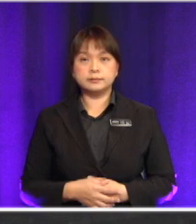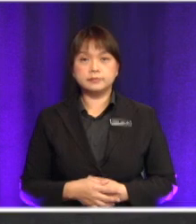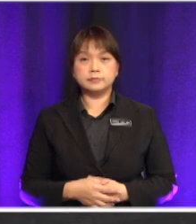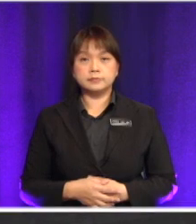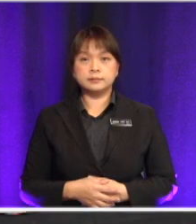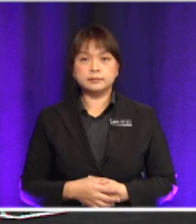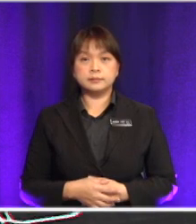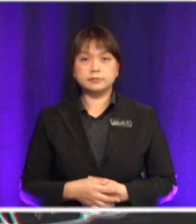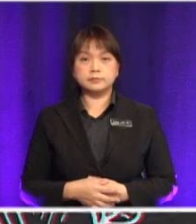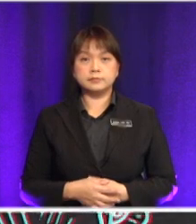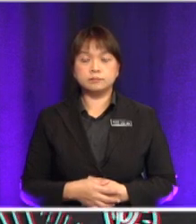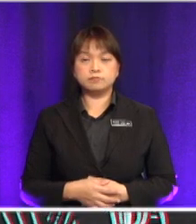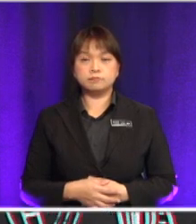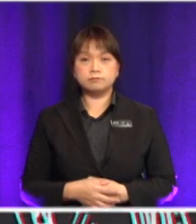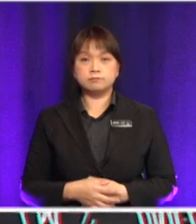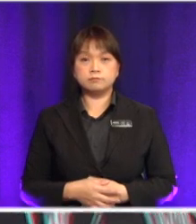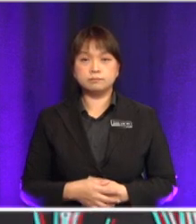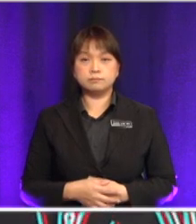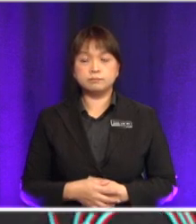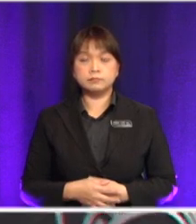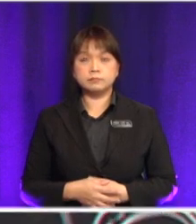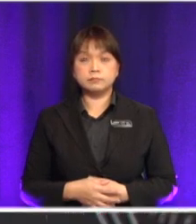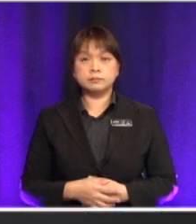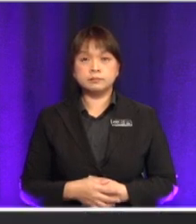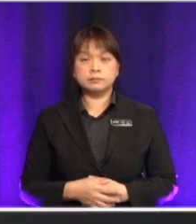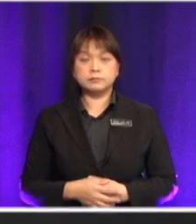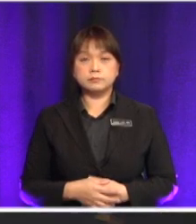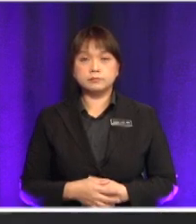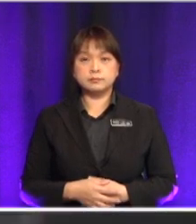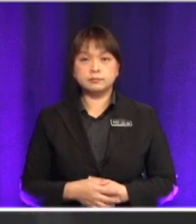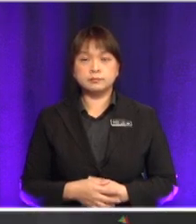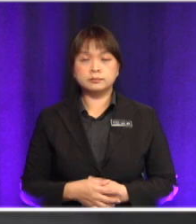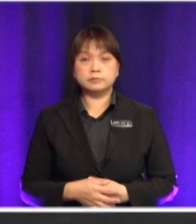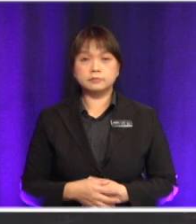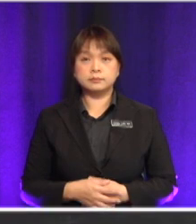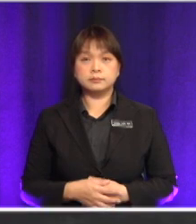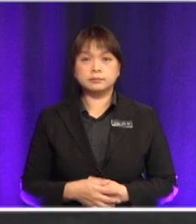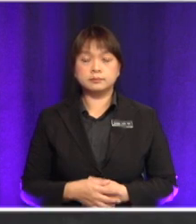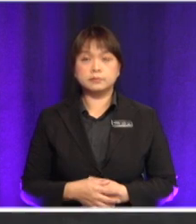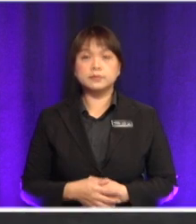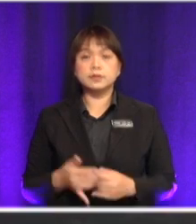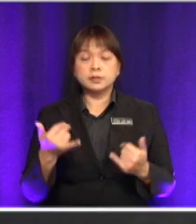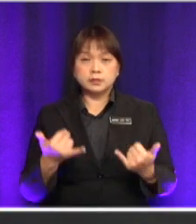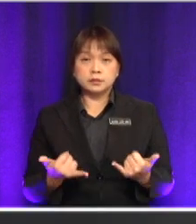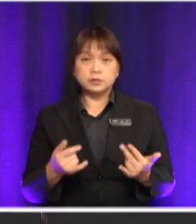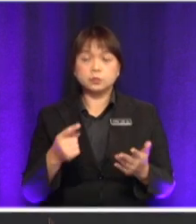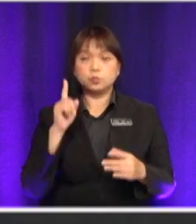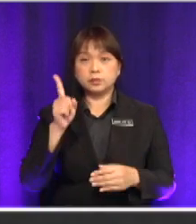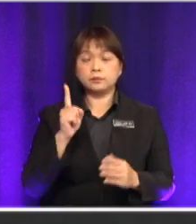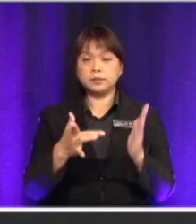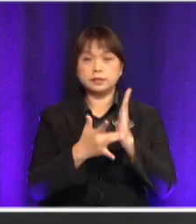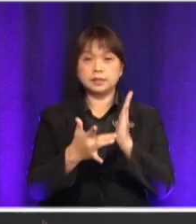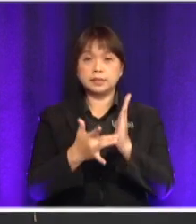paragraphs. Okay, now one of the techniques that teachers like to employ and